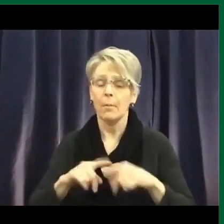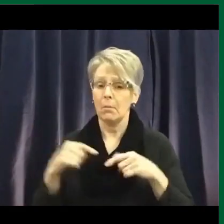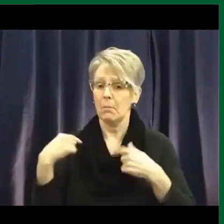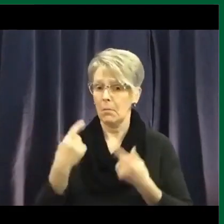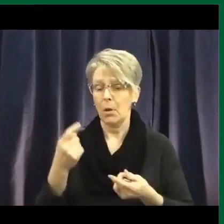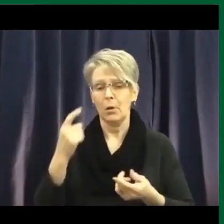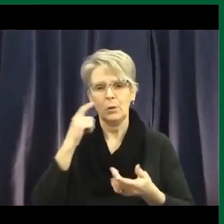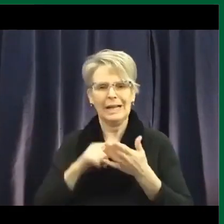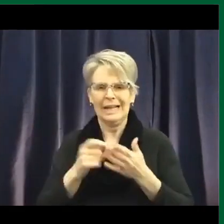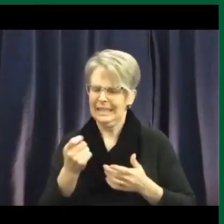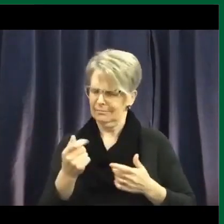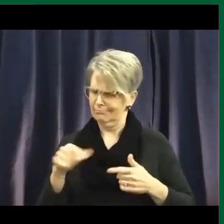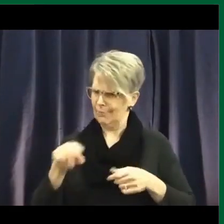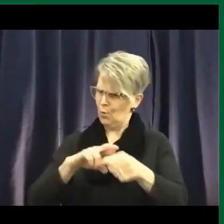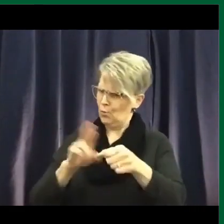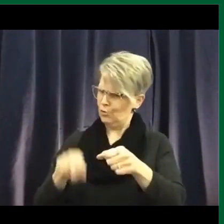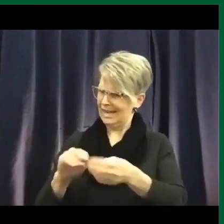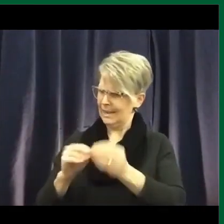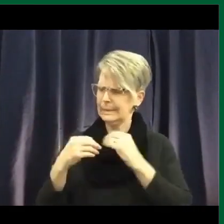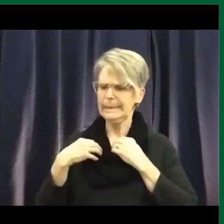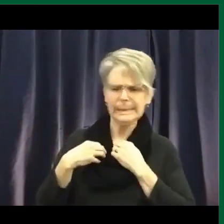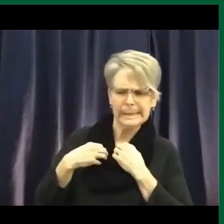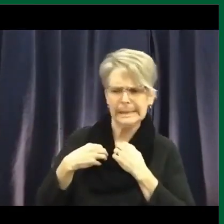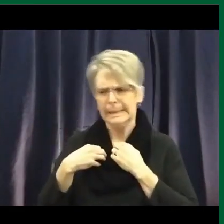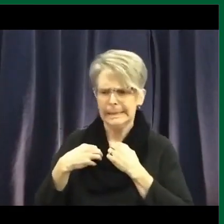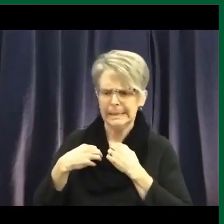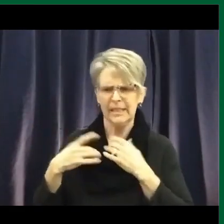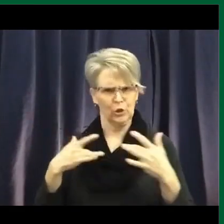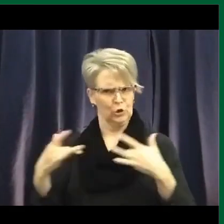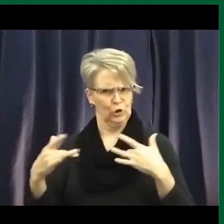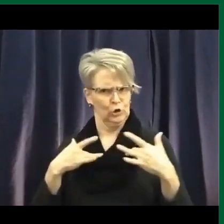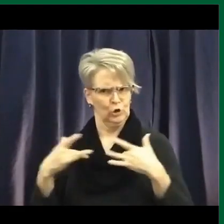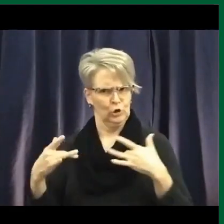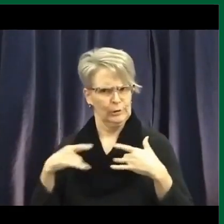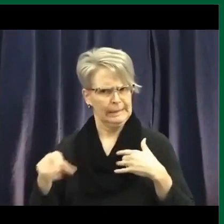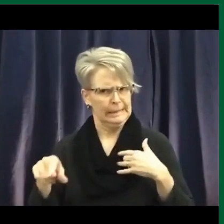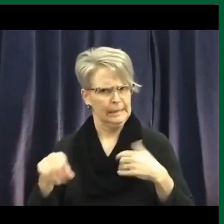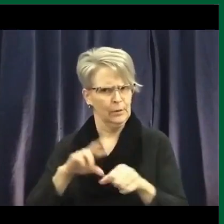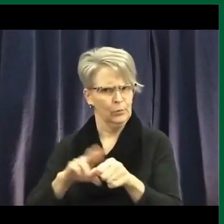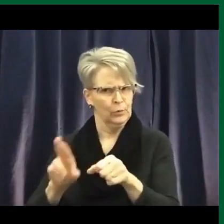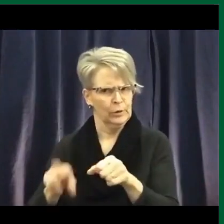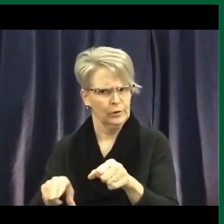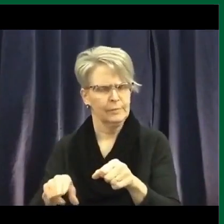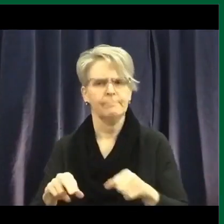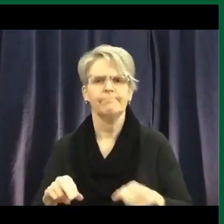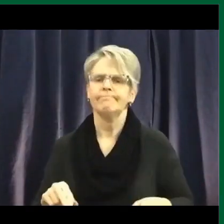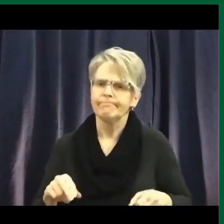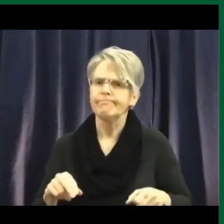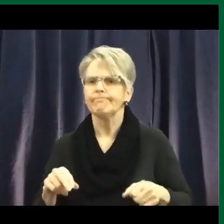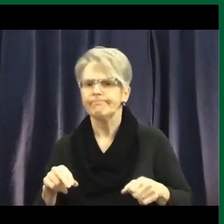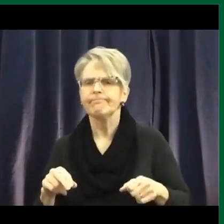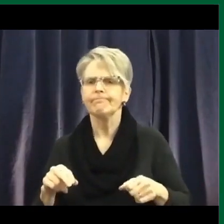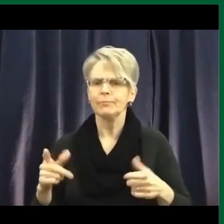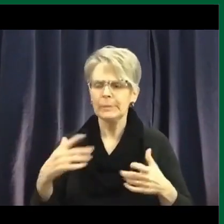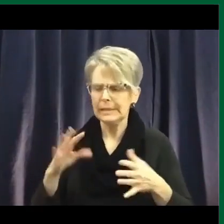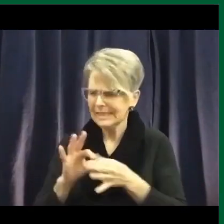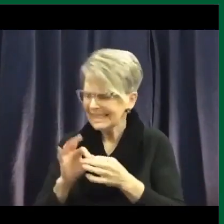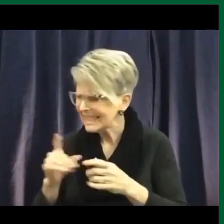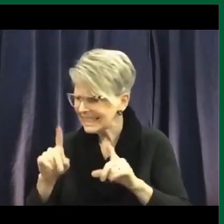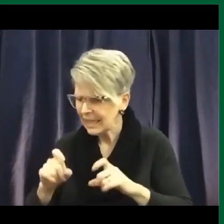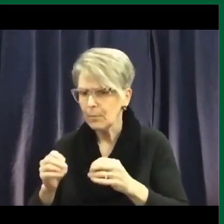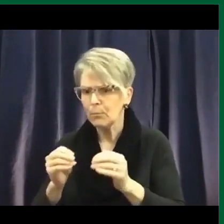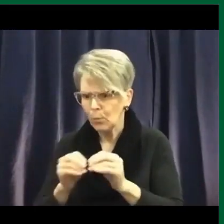in Regina. And as variants of concern testing expands, we'll continue to see more